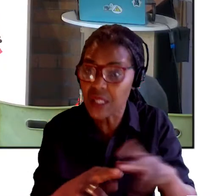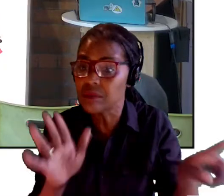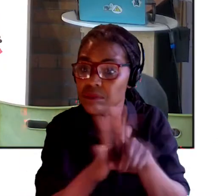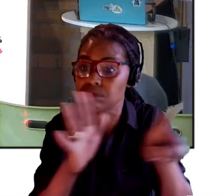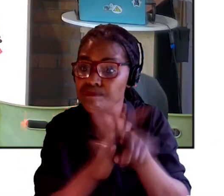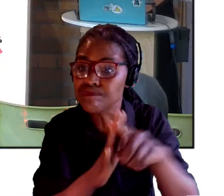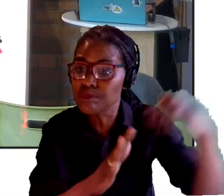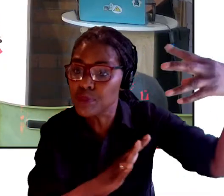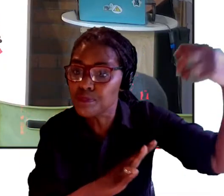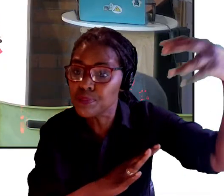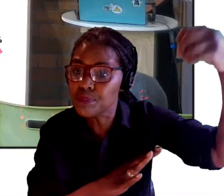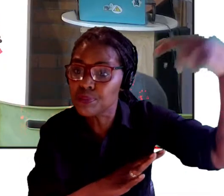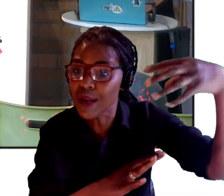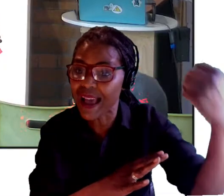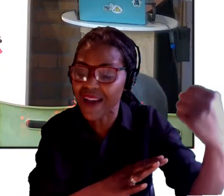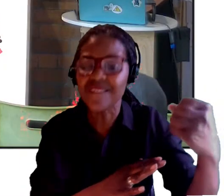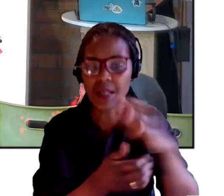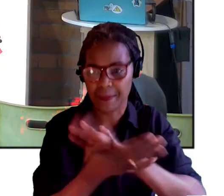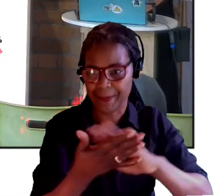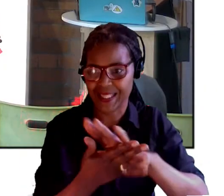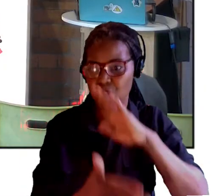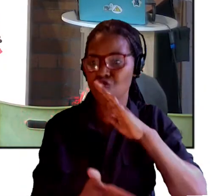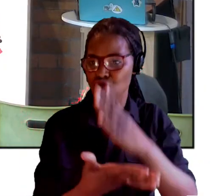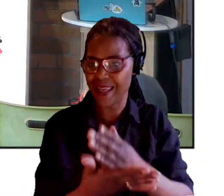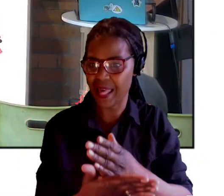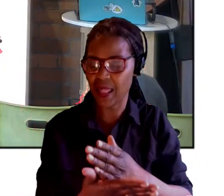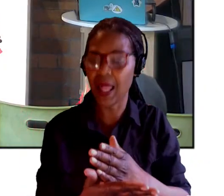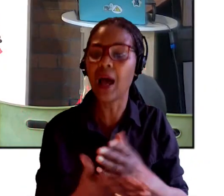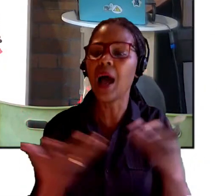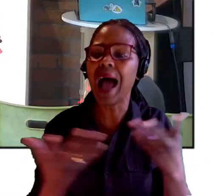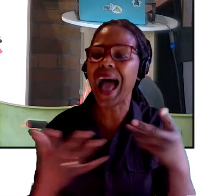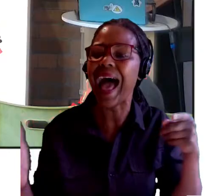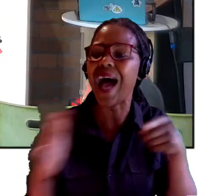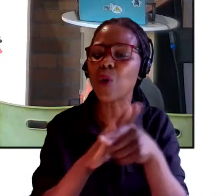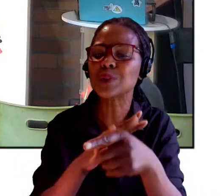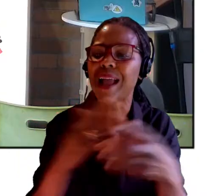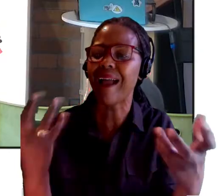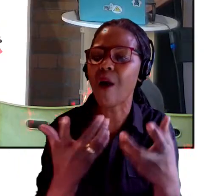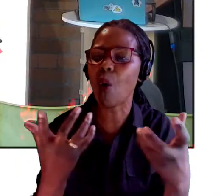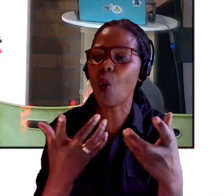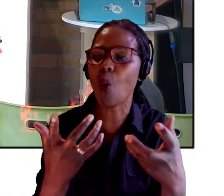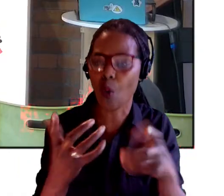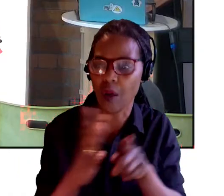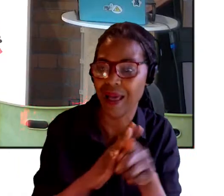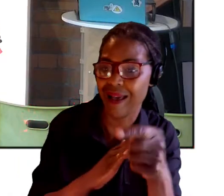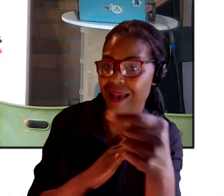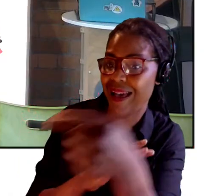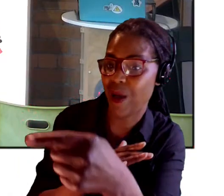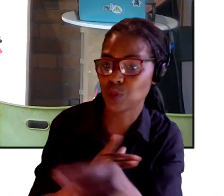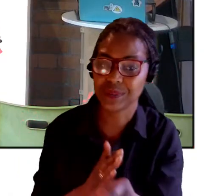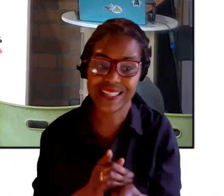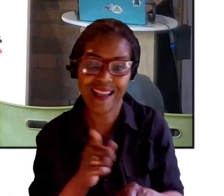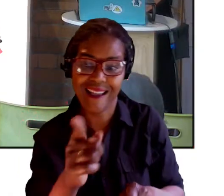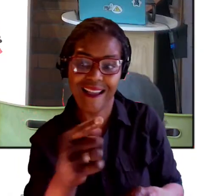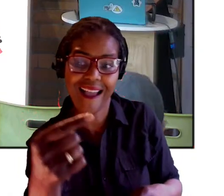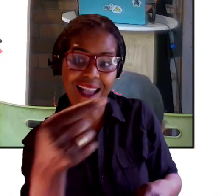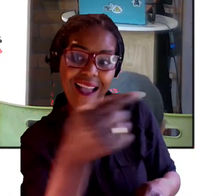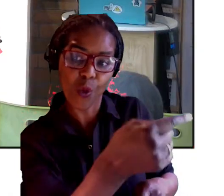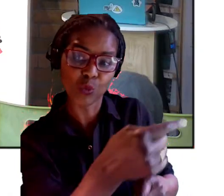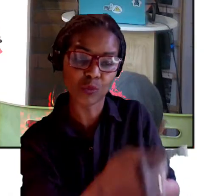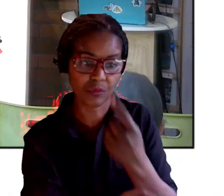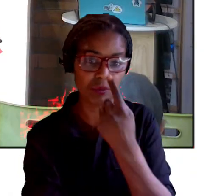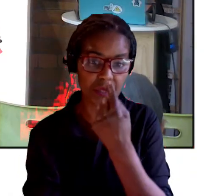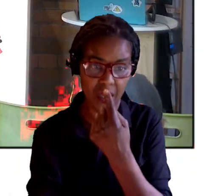The fire exits are at either end of the studio. At either side at the other end of the studio. Again, my left, your